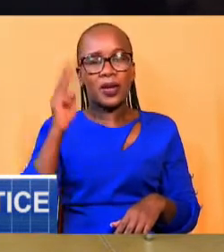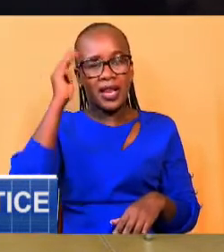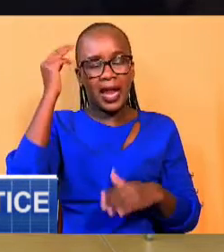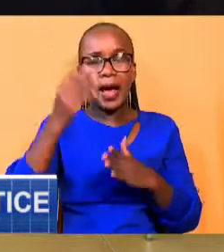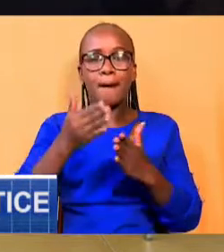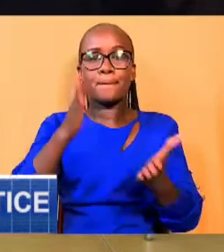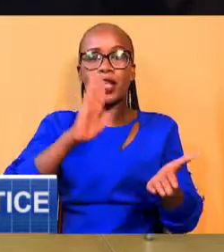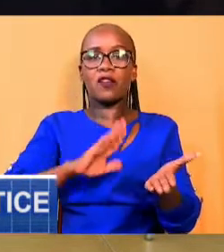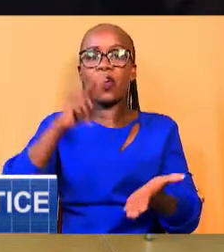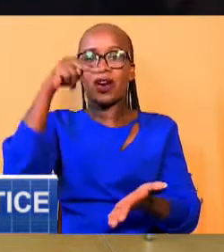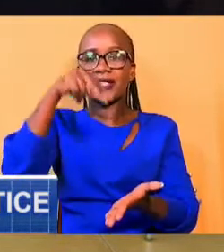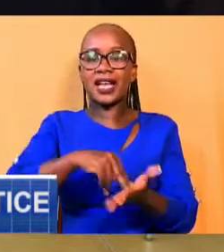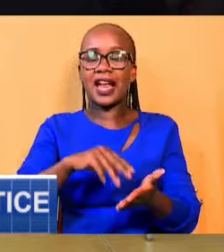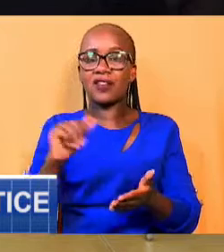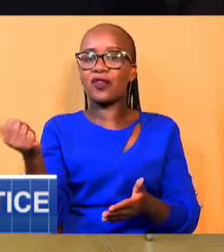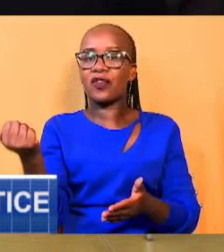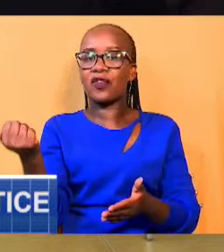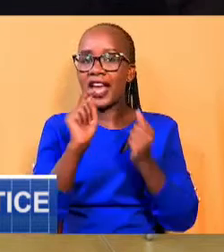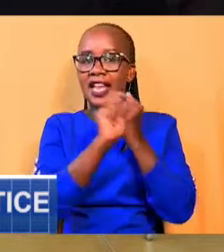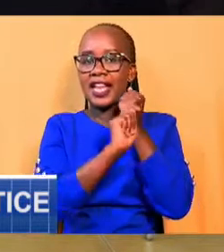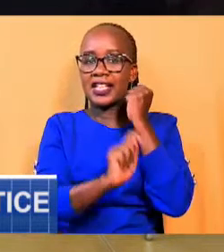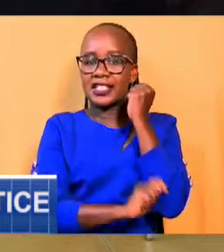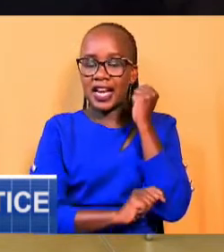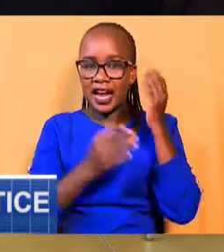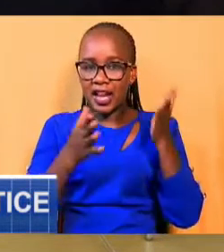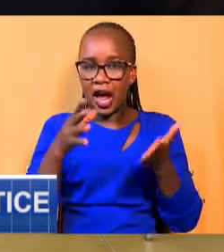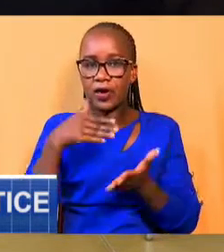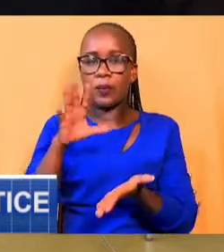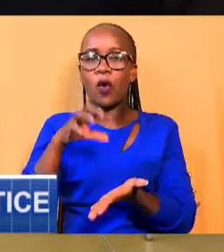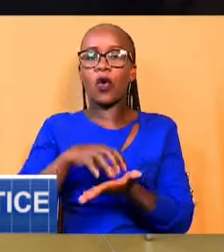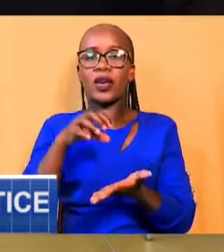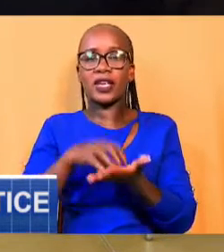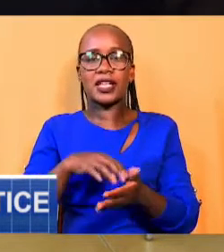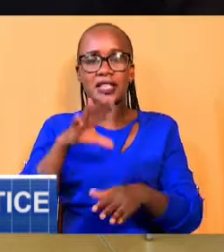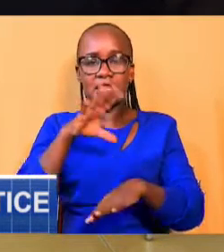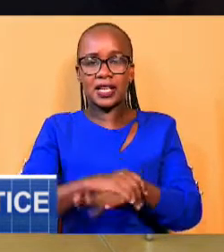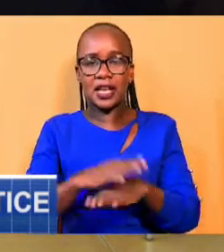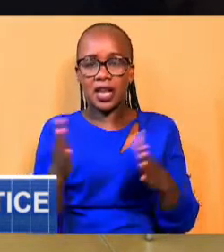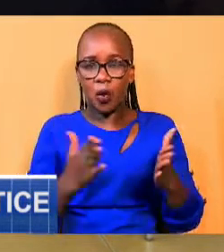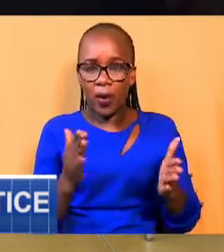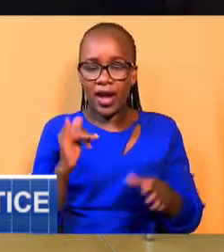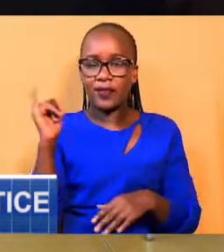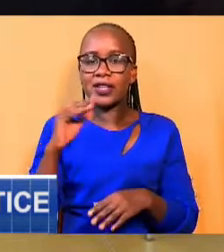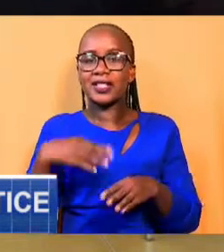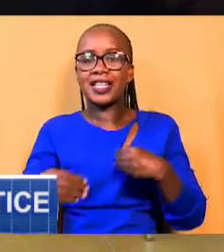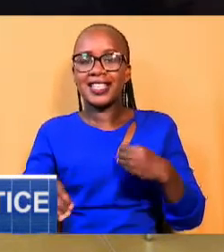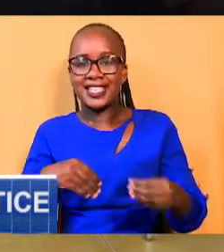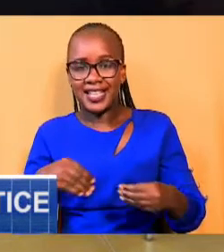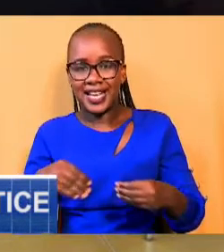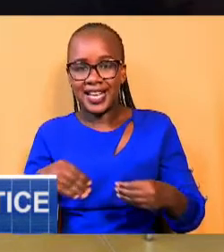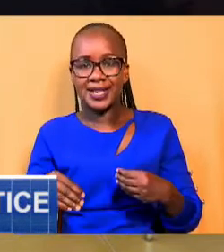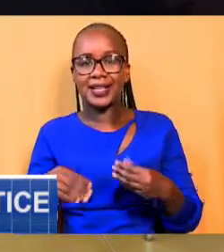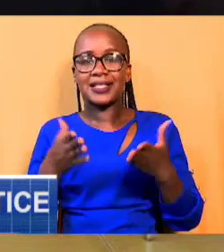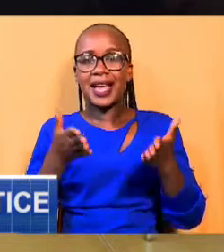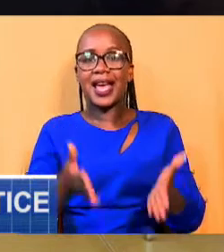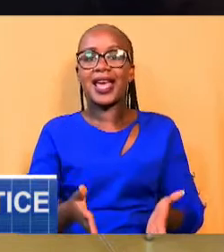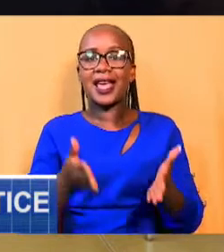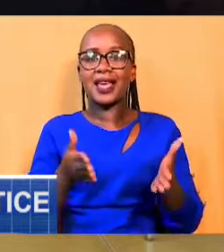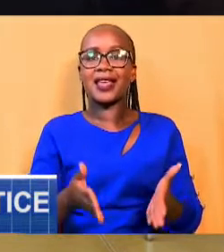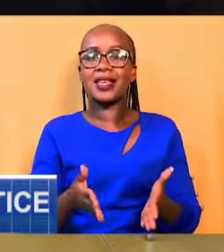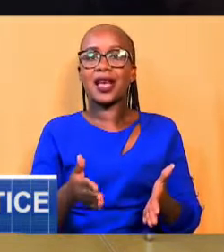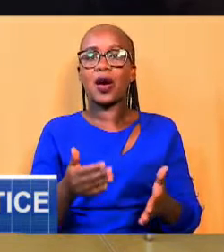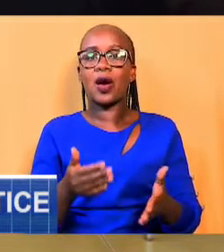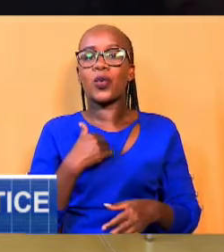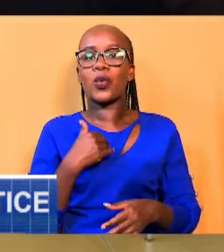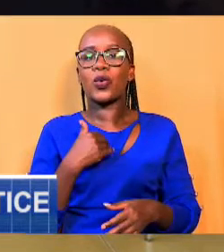mentally before standing any trial. In most cases, they are not found fit due to the intellectual disability. Here